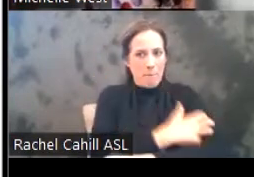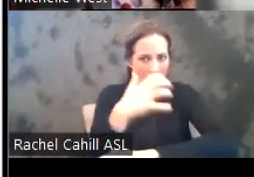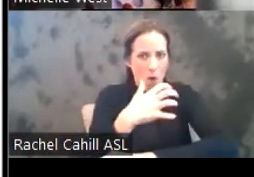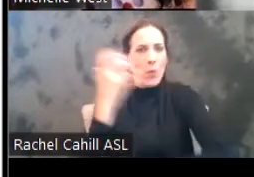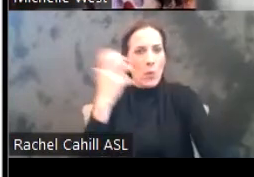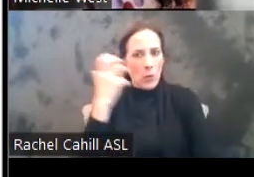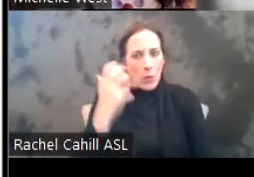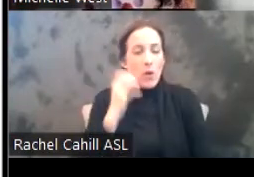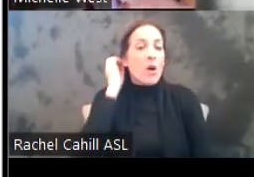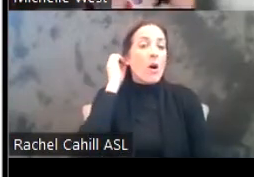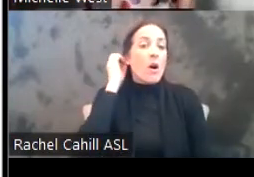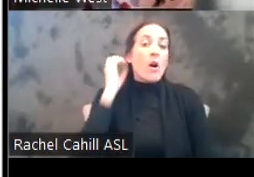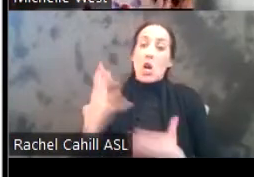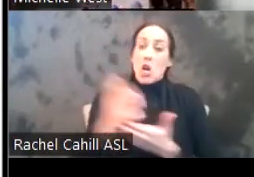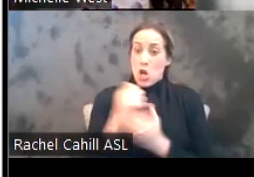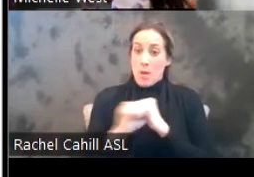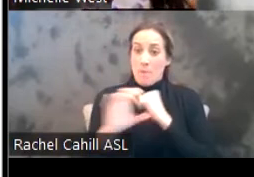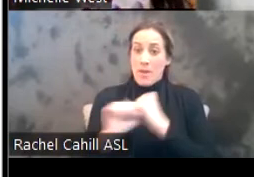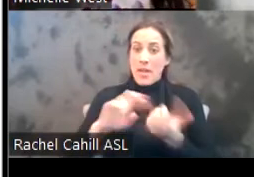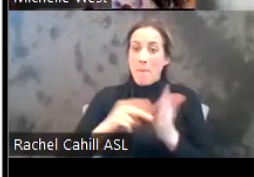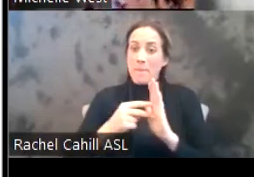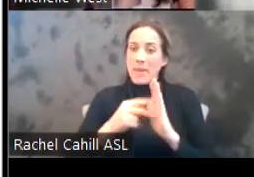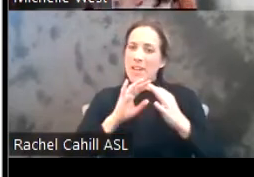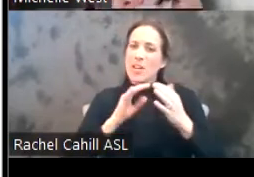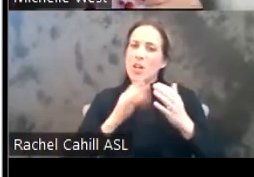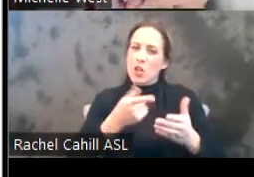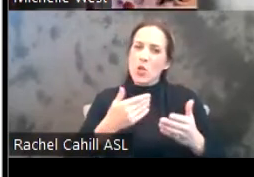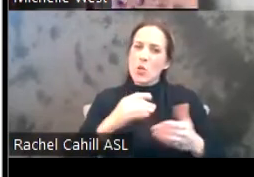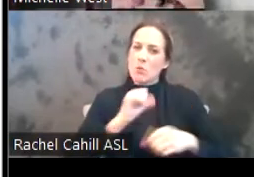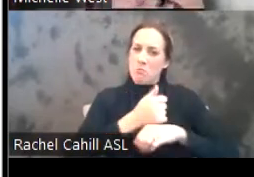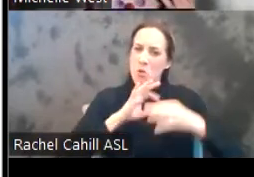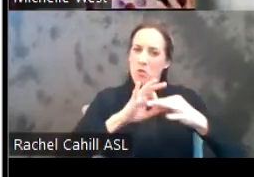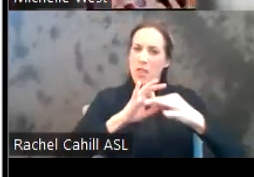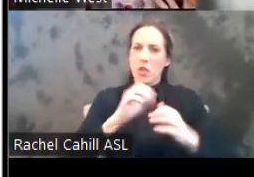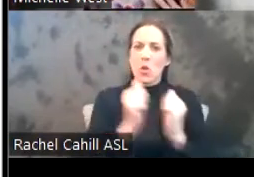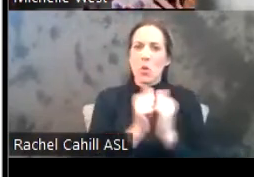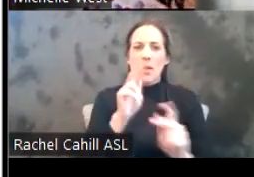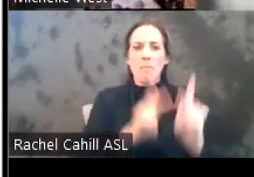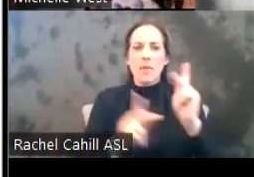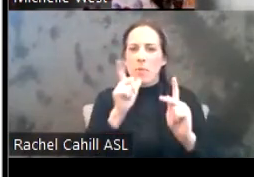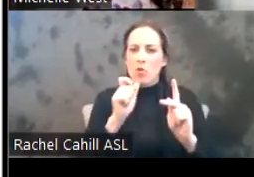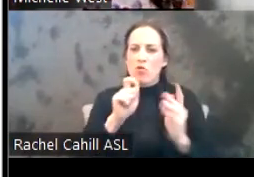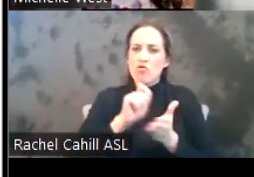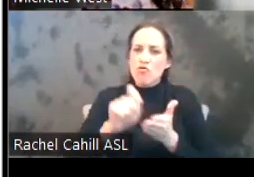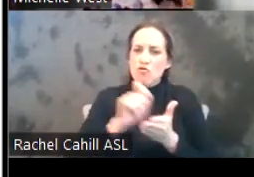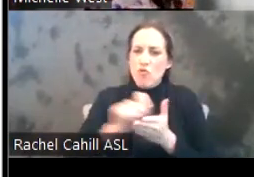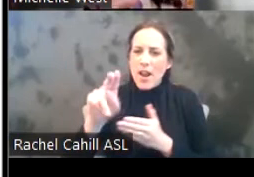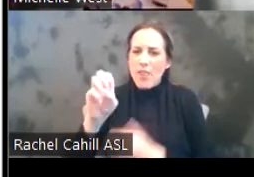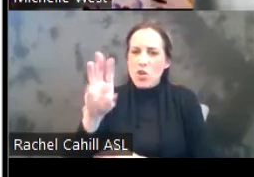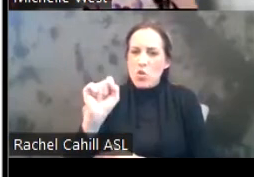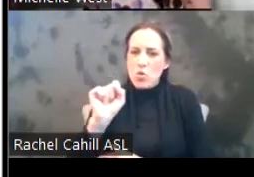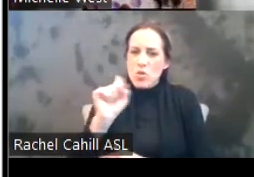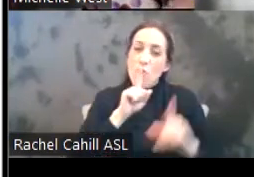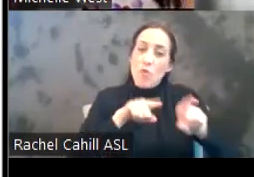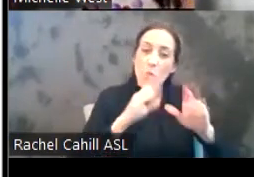Earned media, again, is where you get relationships with people who create and break news, reporters and editors of papers